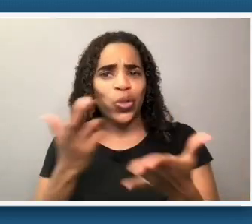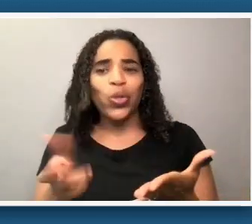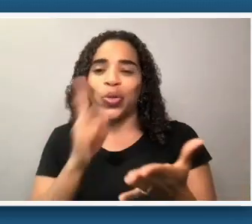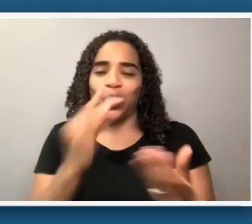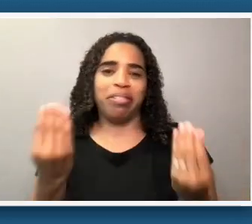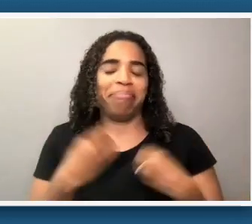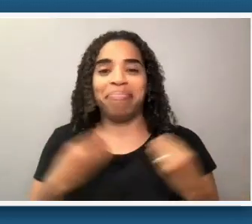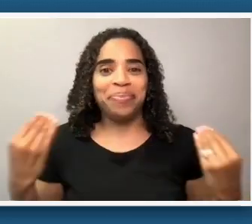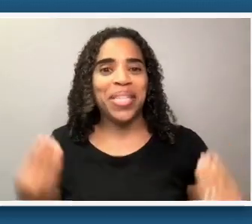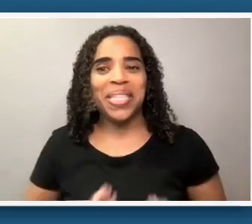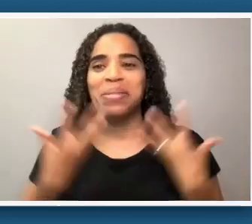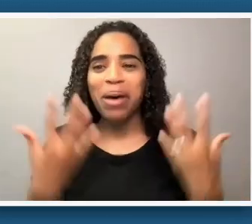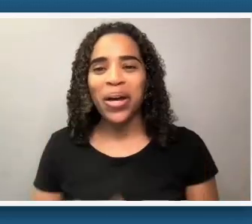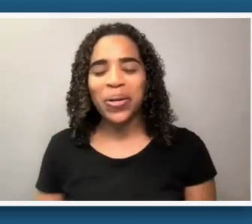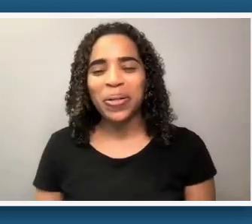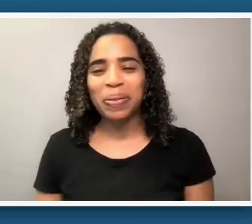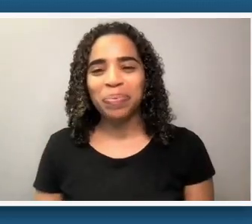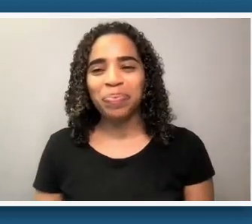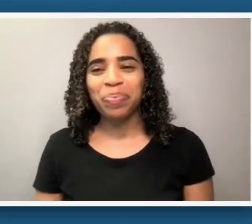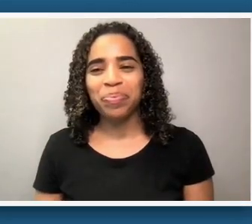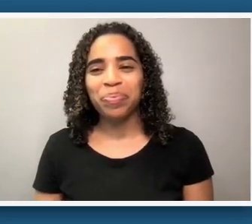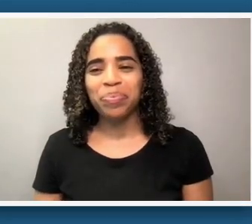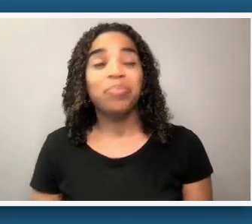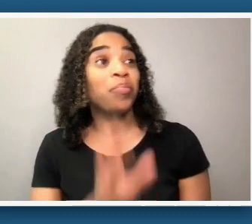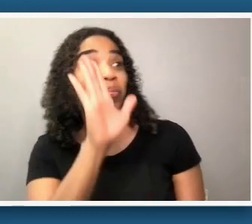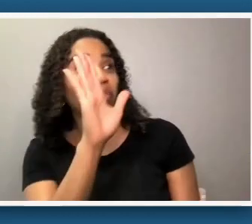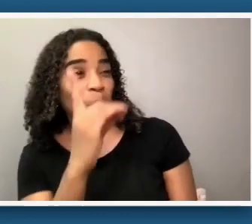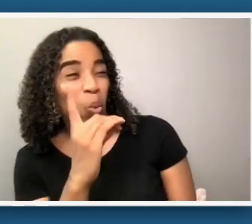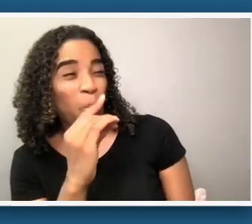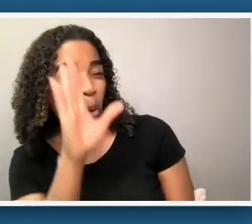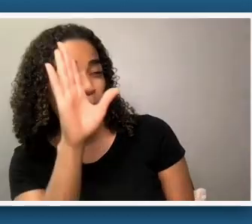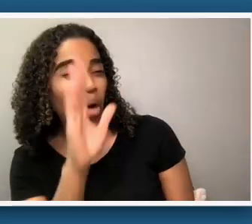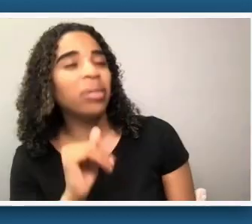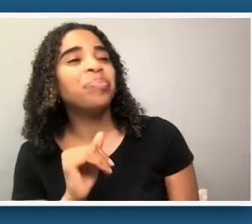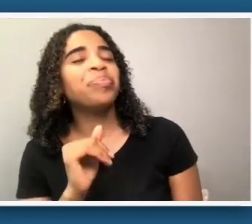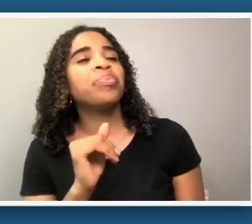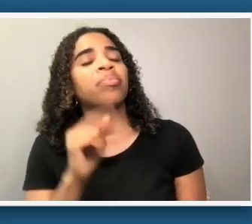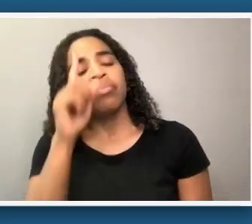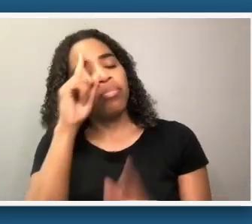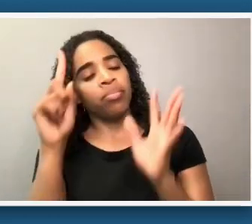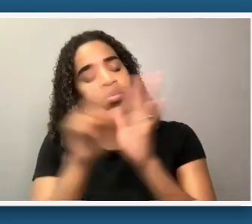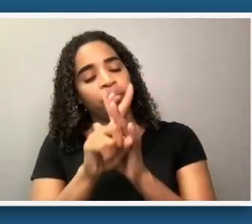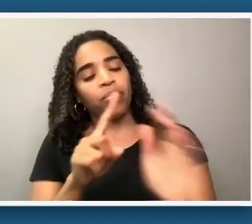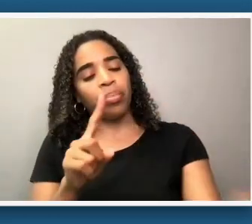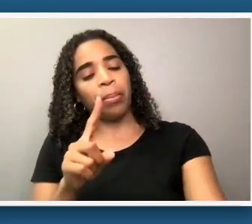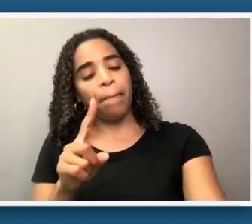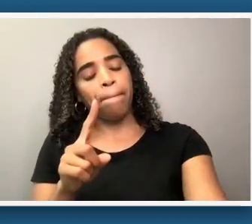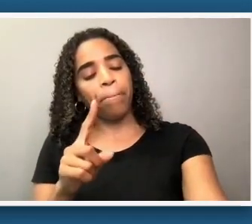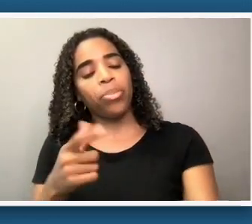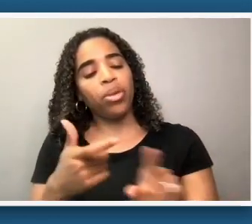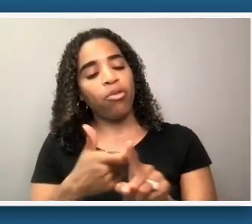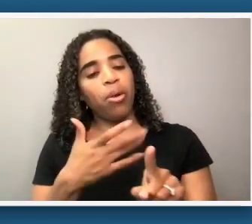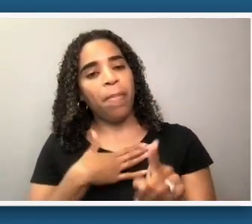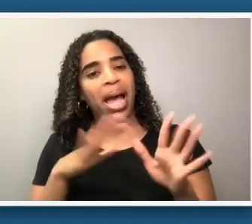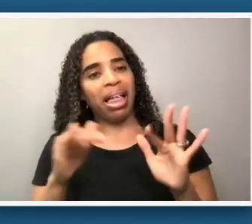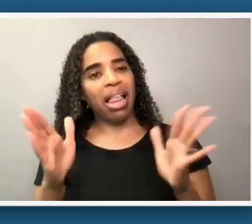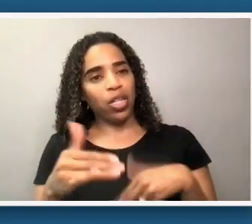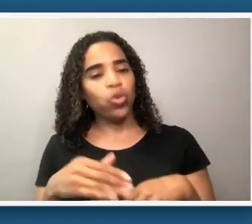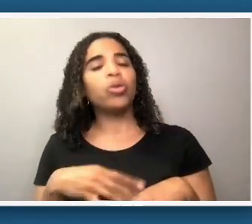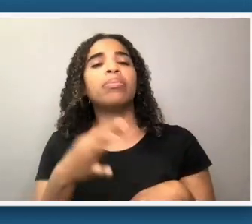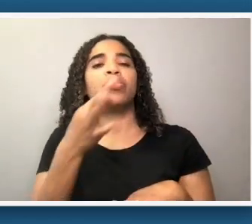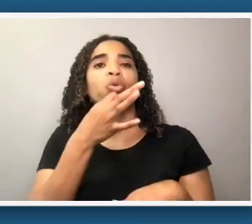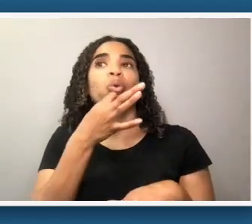you. And there's a really good one too. I'm just thinking, for my own classroom, we've got an election coming up